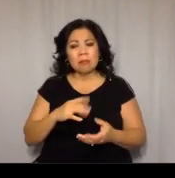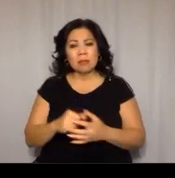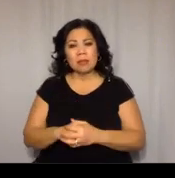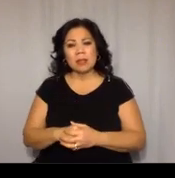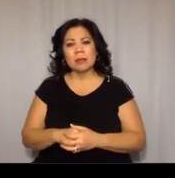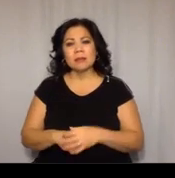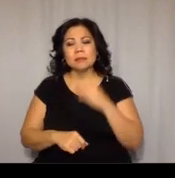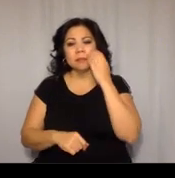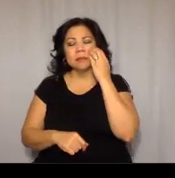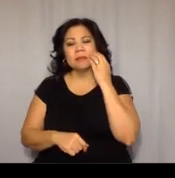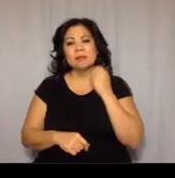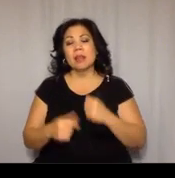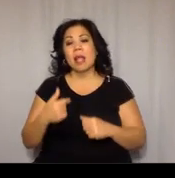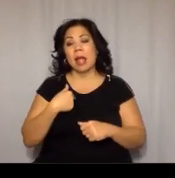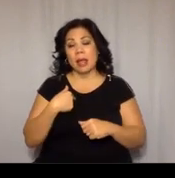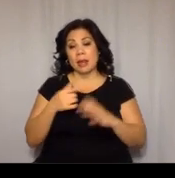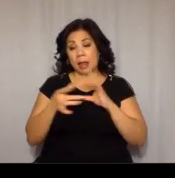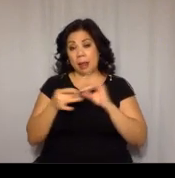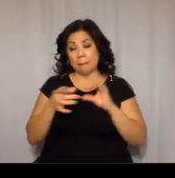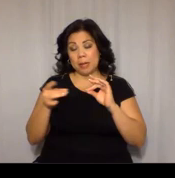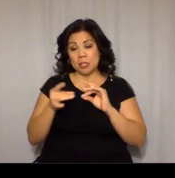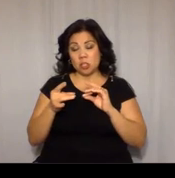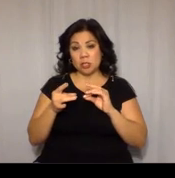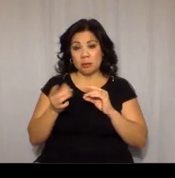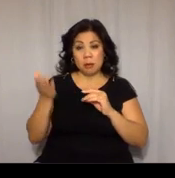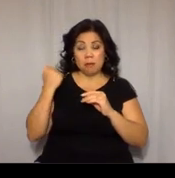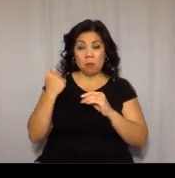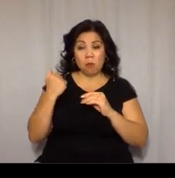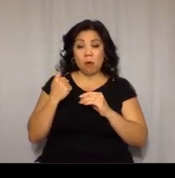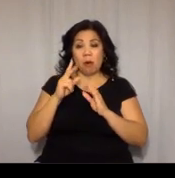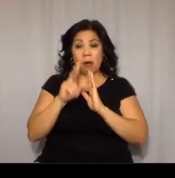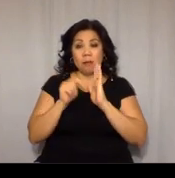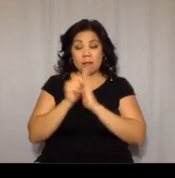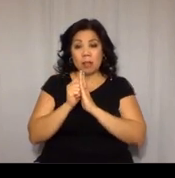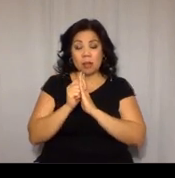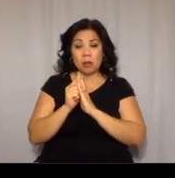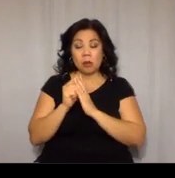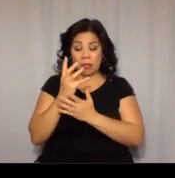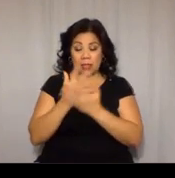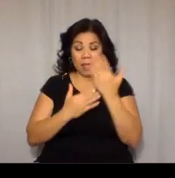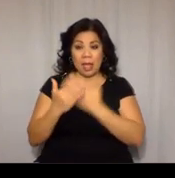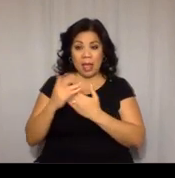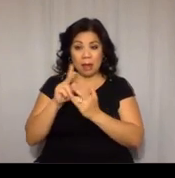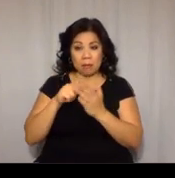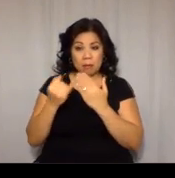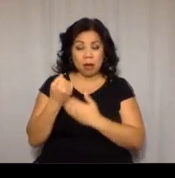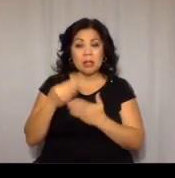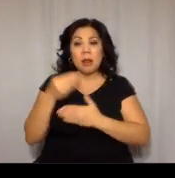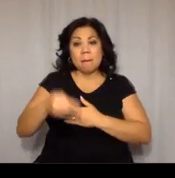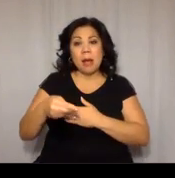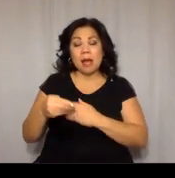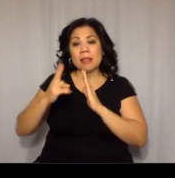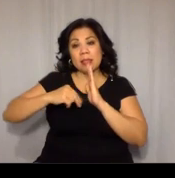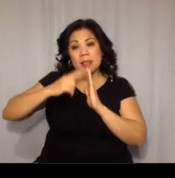in the video about the hand project on the palm bark, you can buy this paint at Walmart.